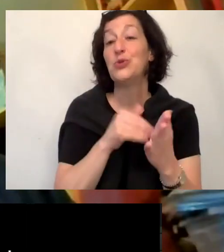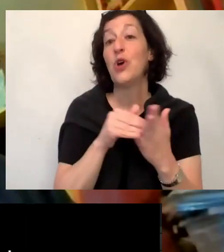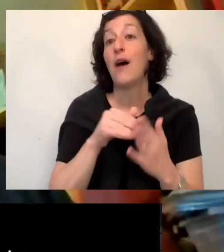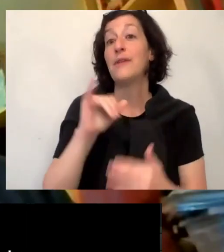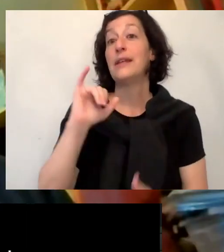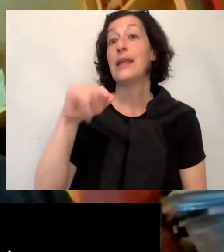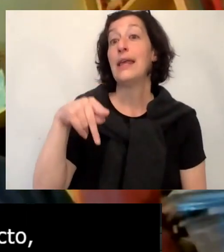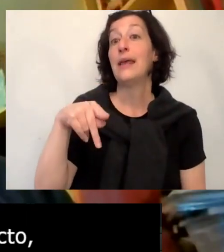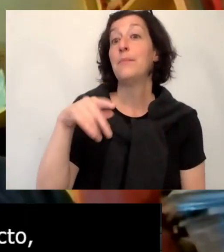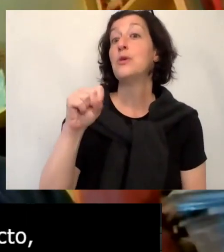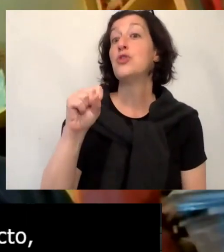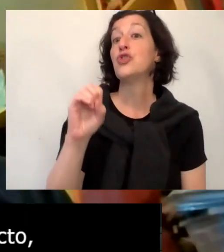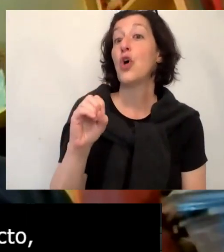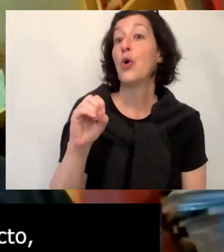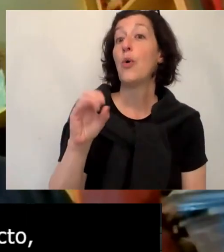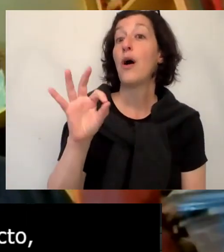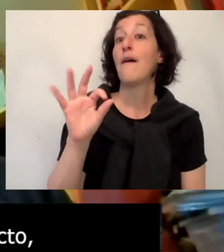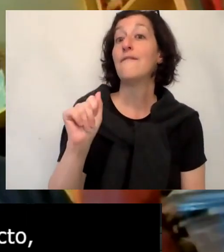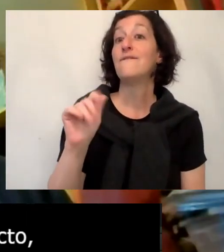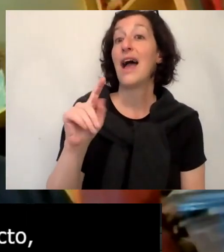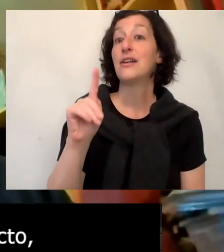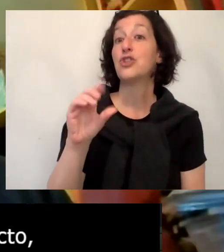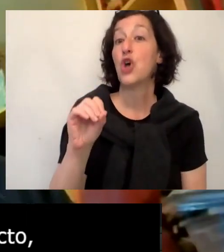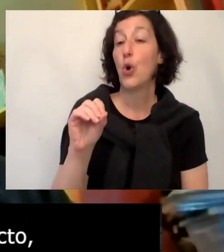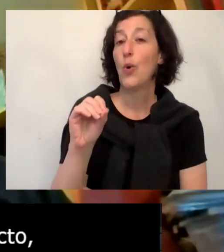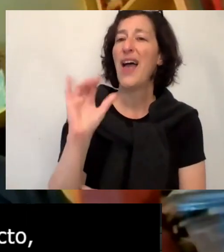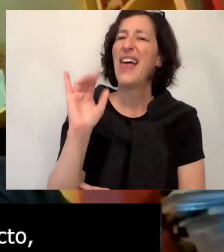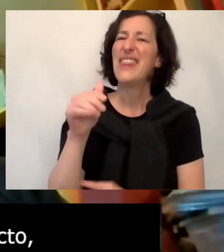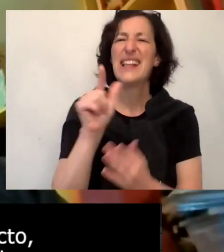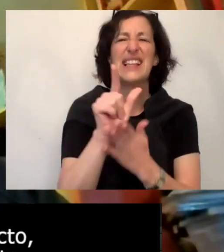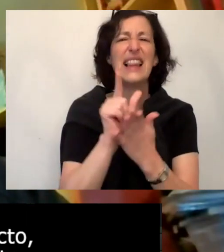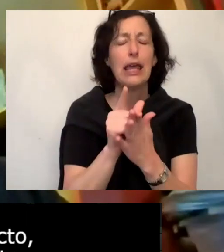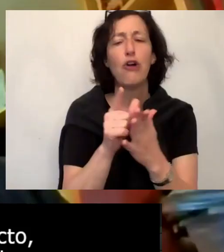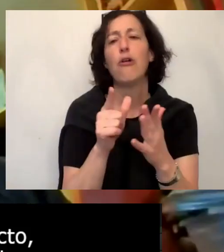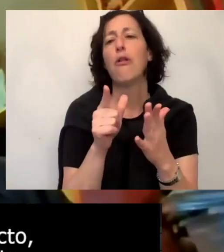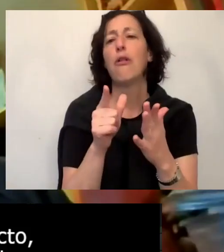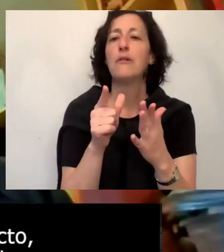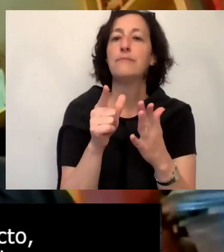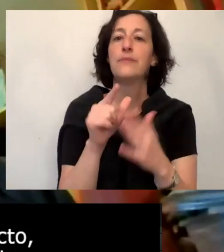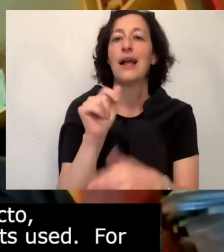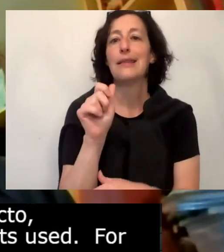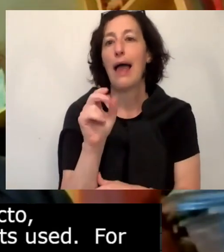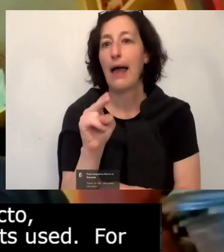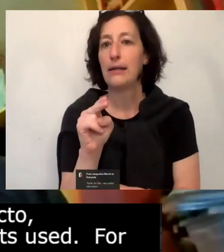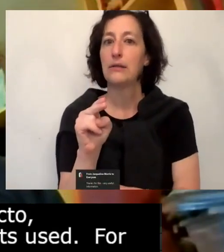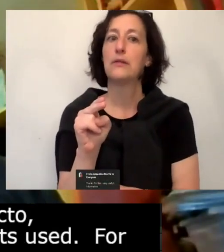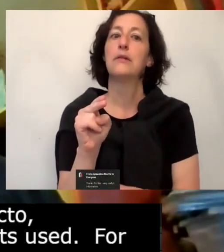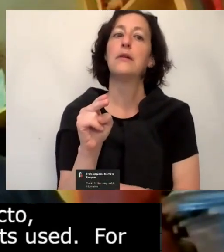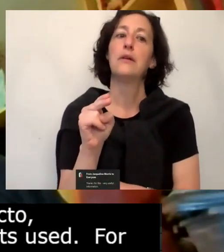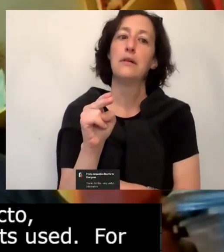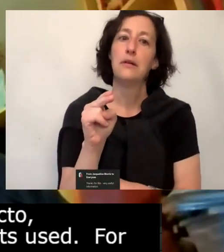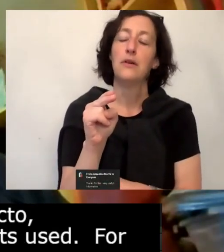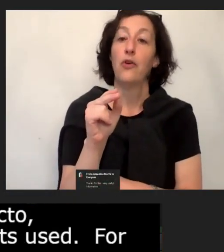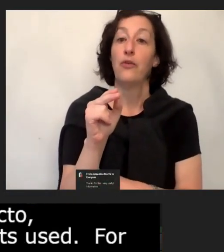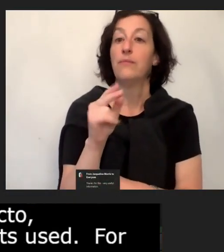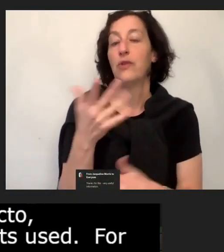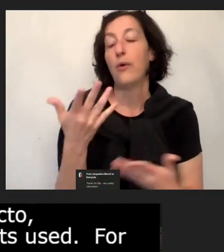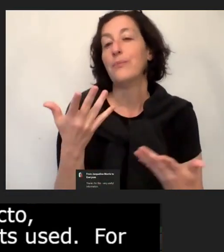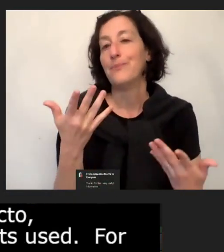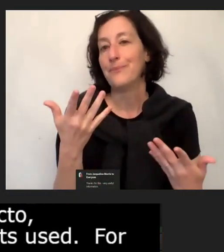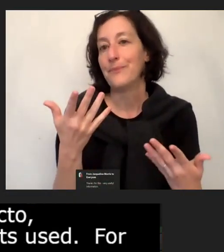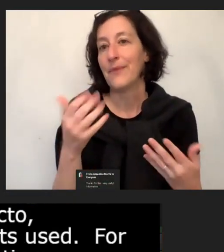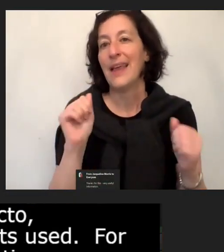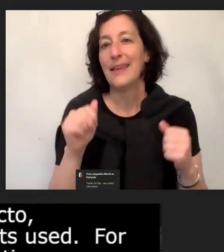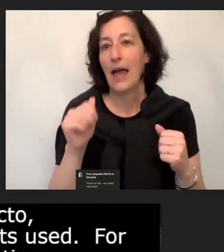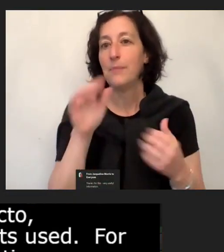of legal Latin that gets used, and even for someone who actually speaks or has learned Latin as a language, the